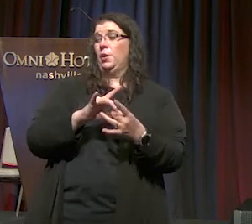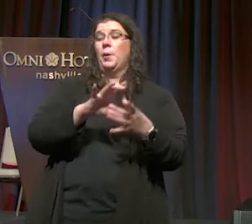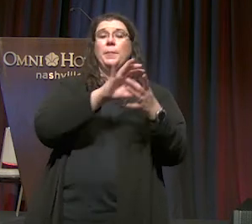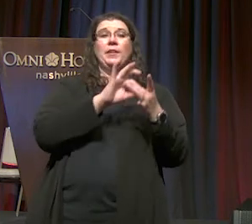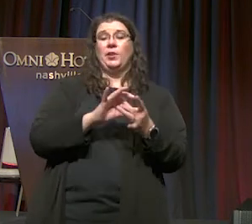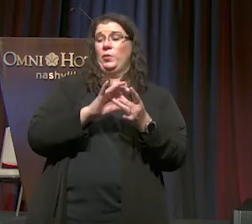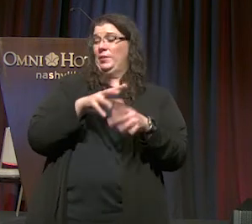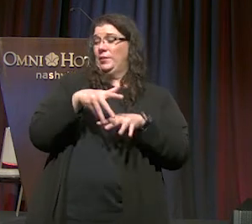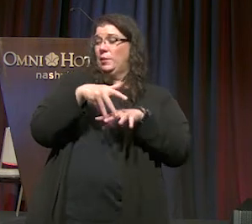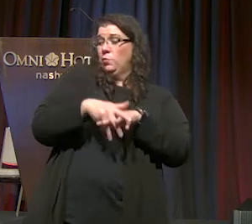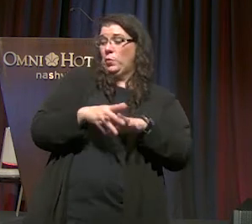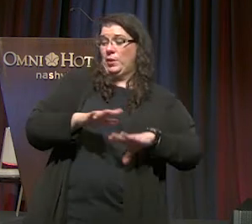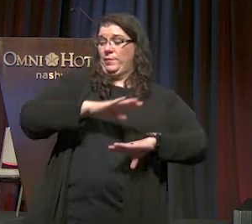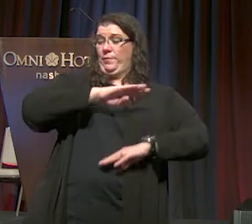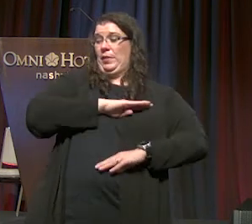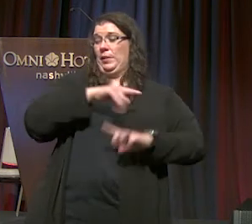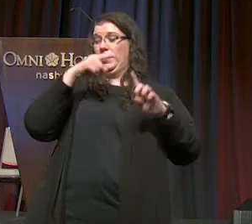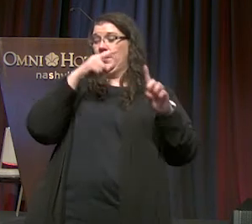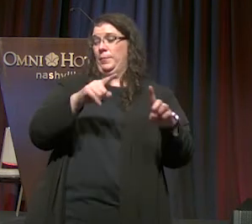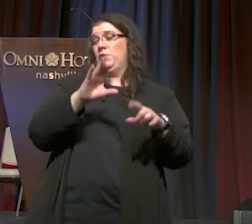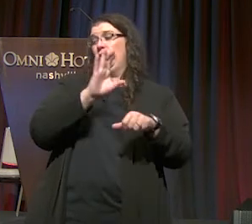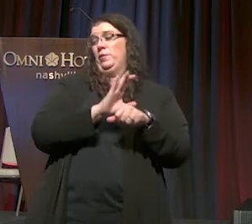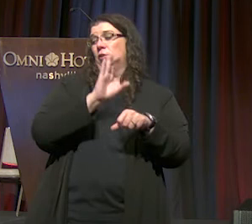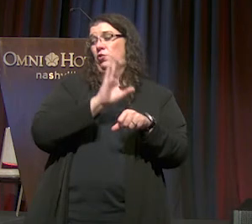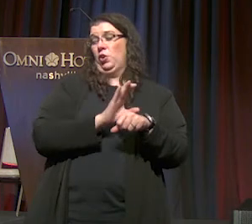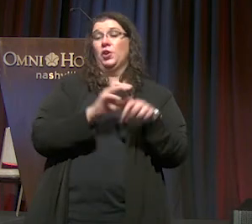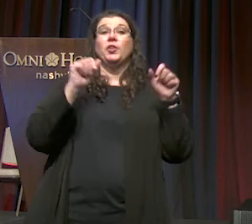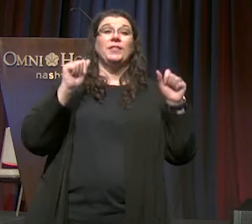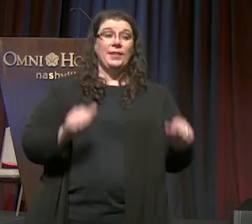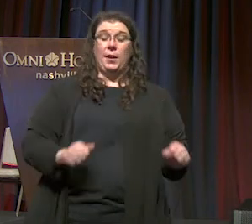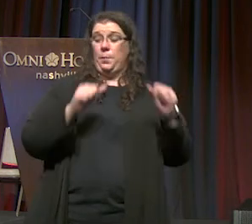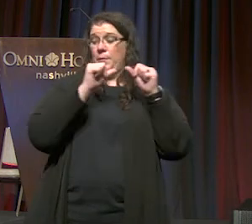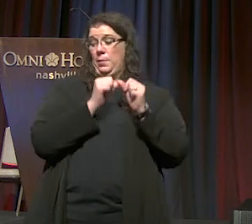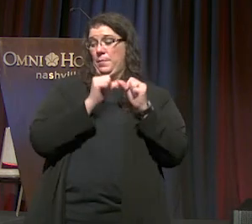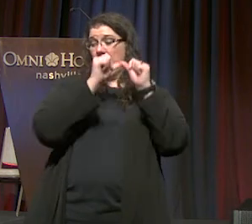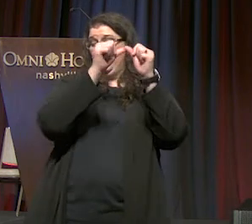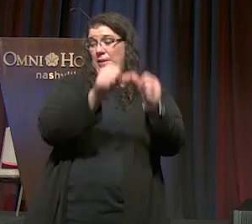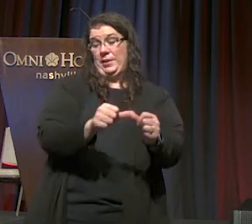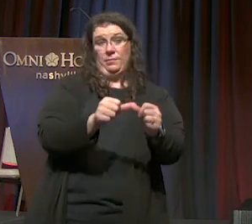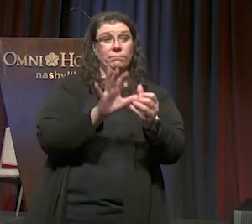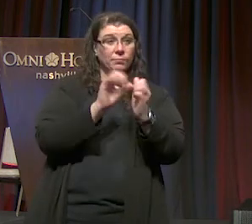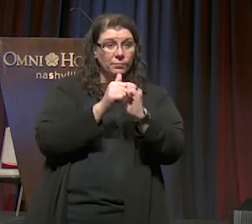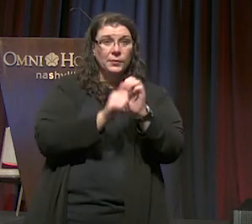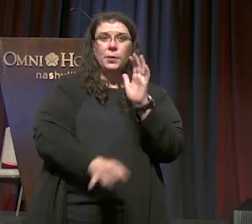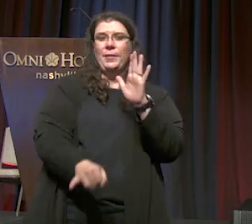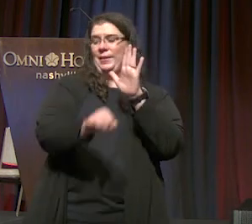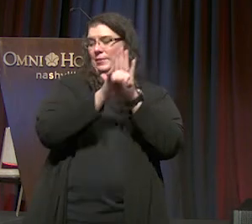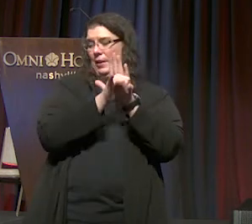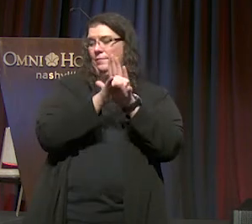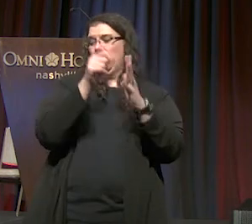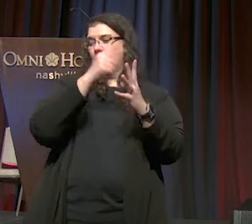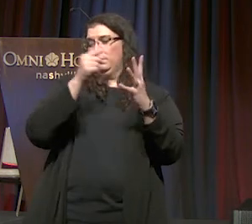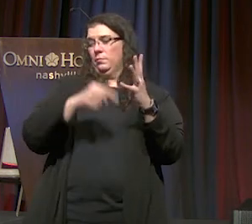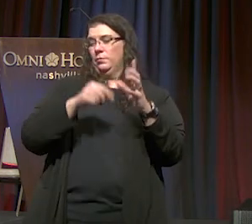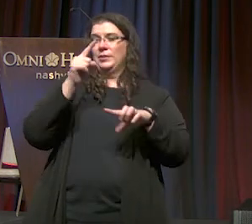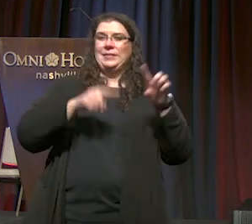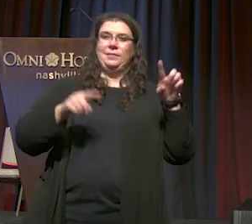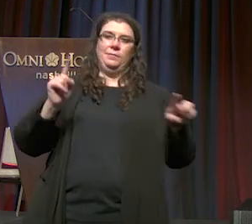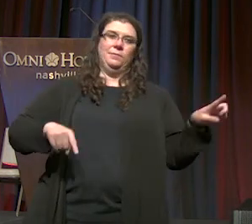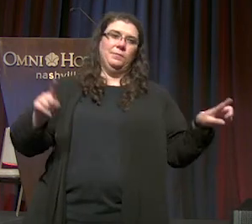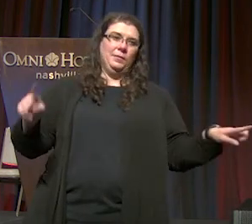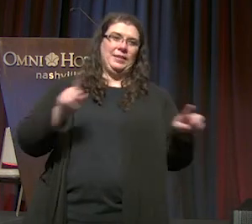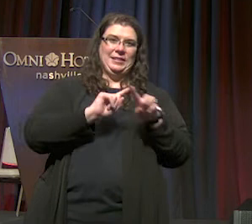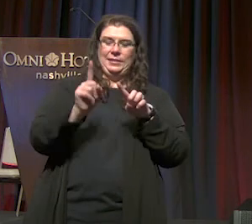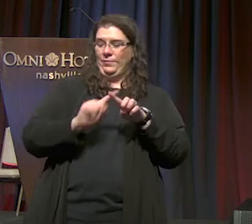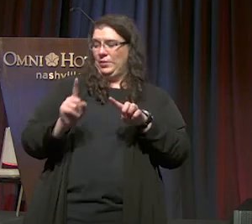in fulfilling the mission of the church can be maintained by identifying such